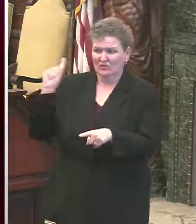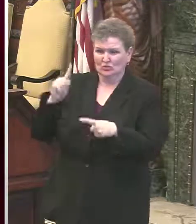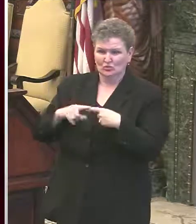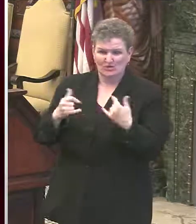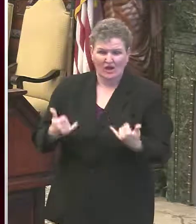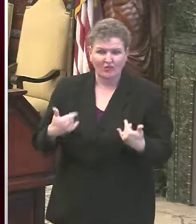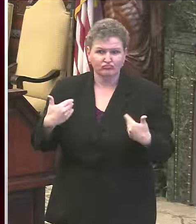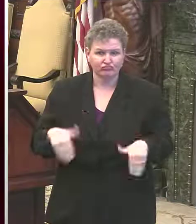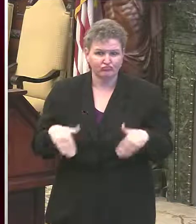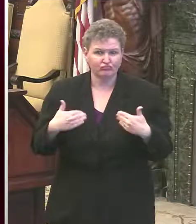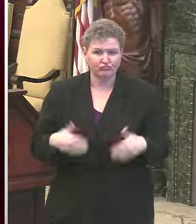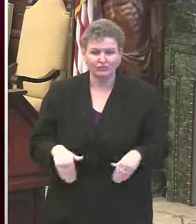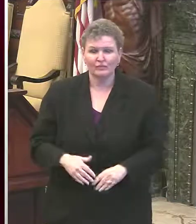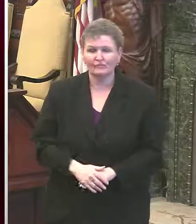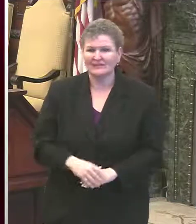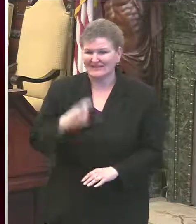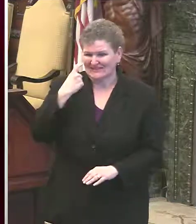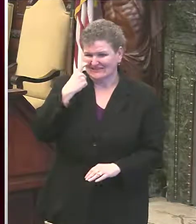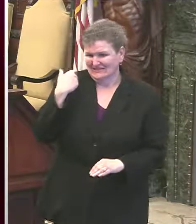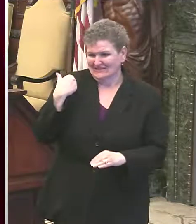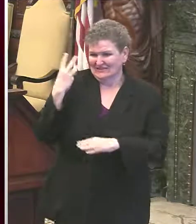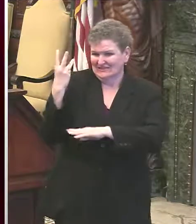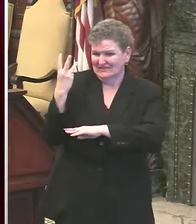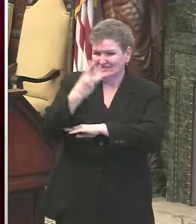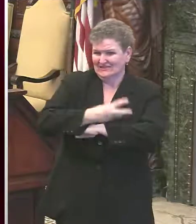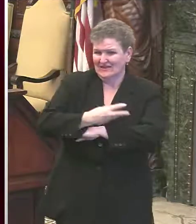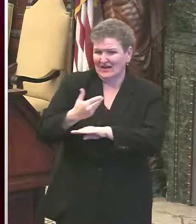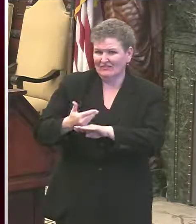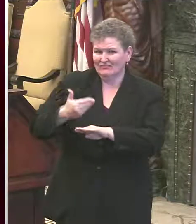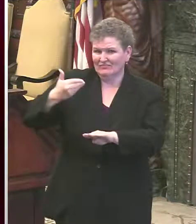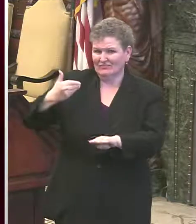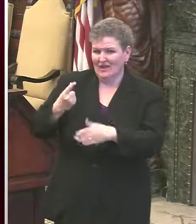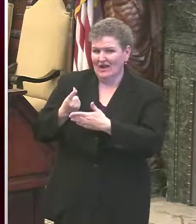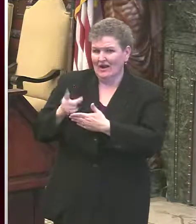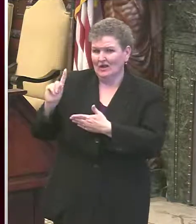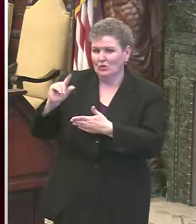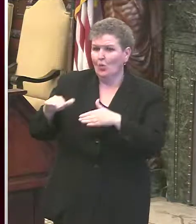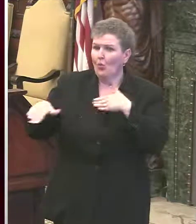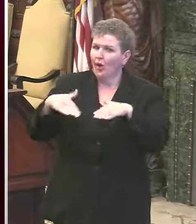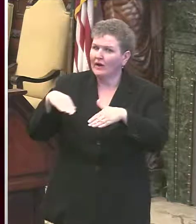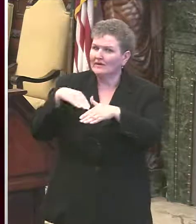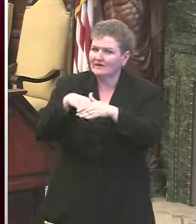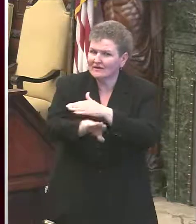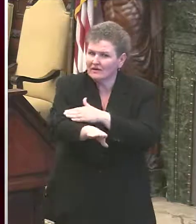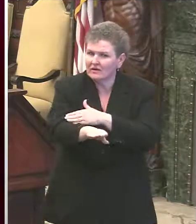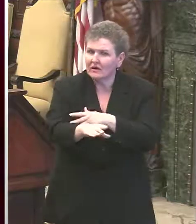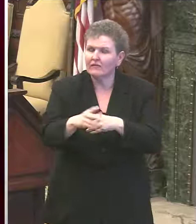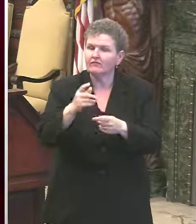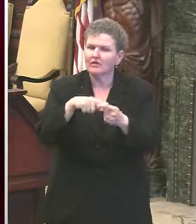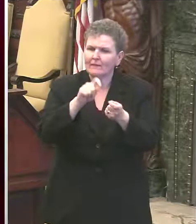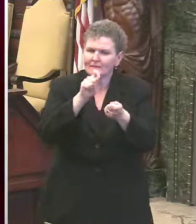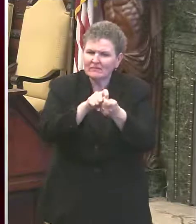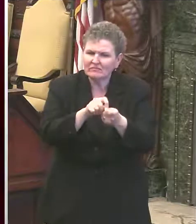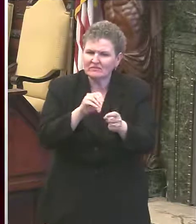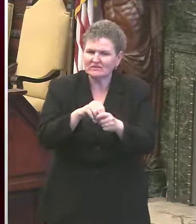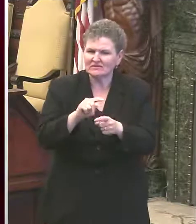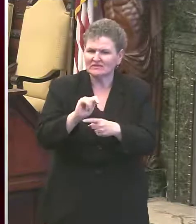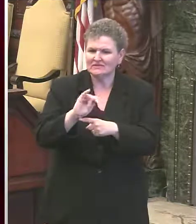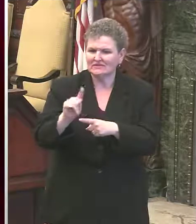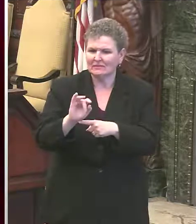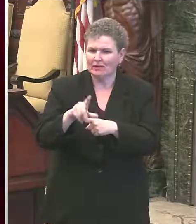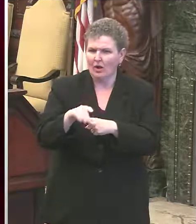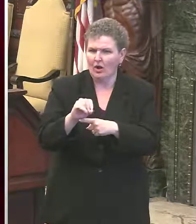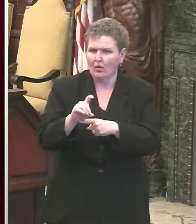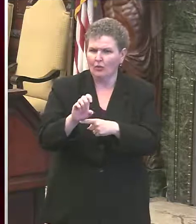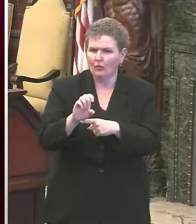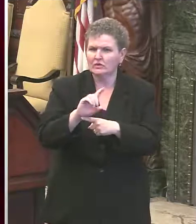As you know, in the last 6 days of that operation, we enabled walk-up access to the targeted zip codes. That would be the 22 zip codes that had the lowest vaccination rates